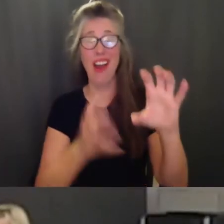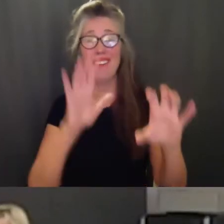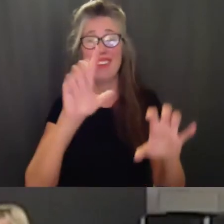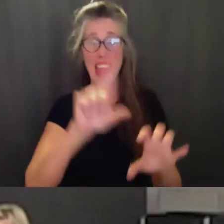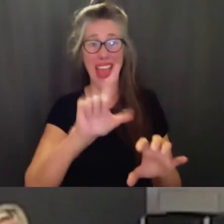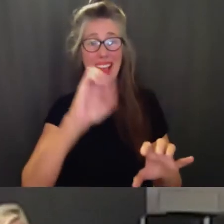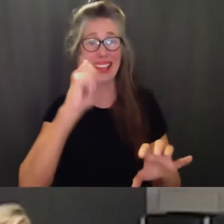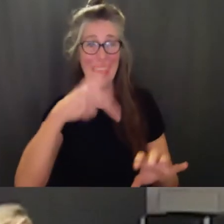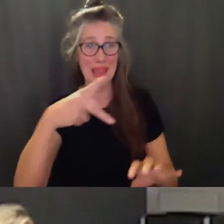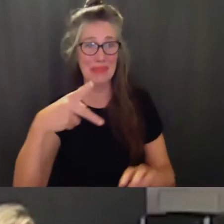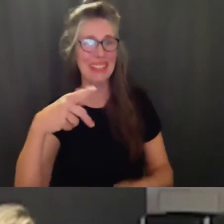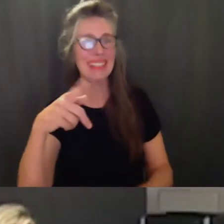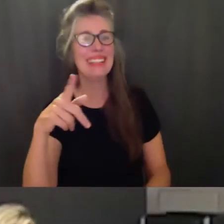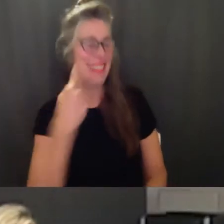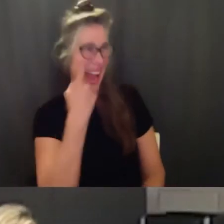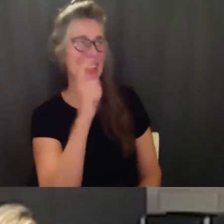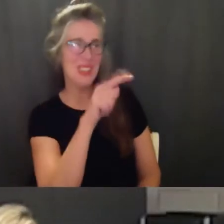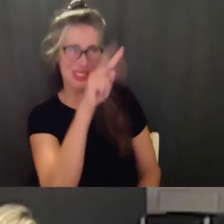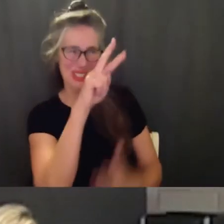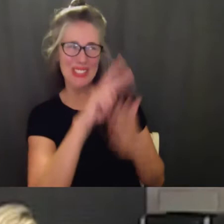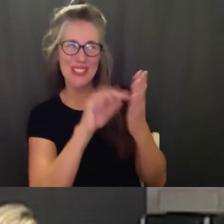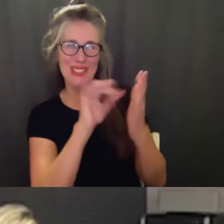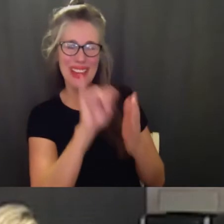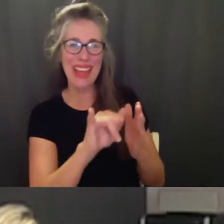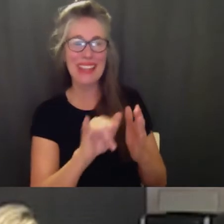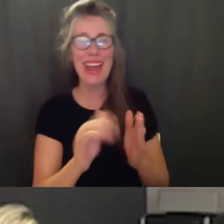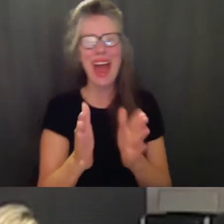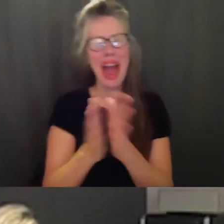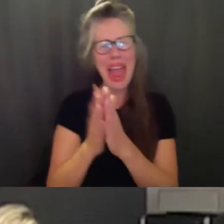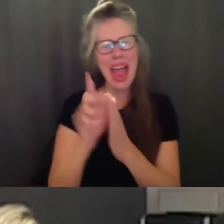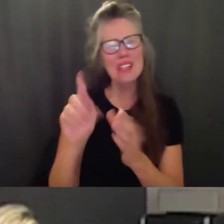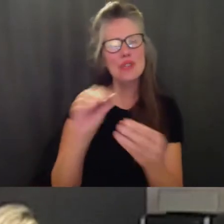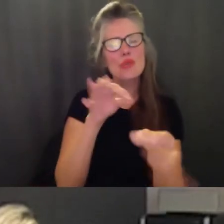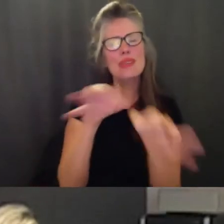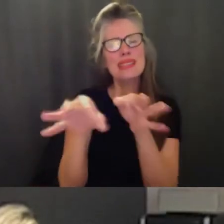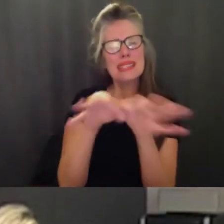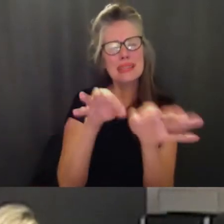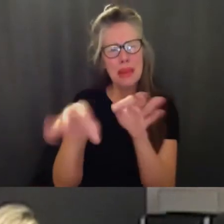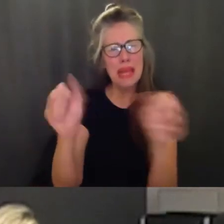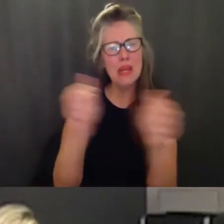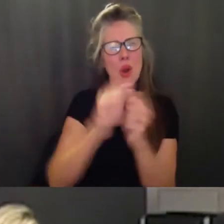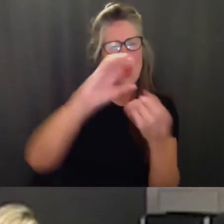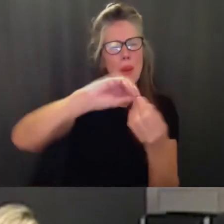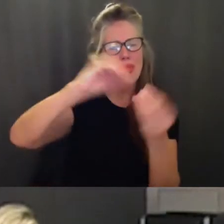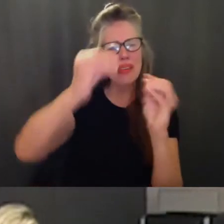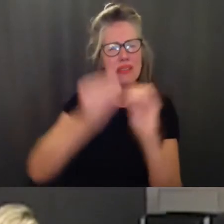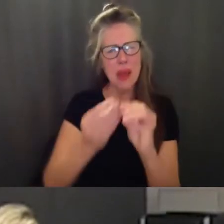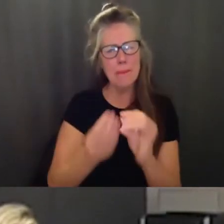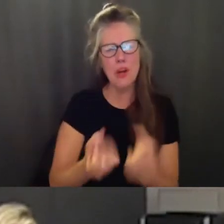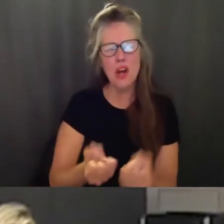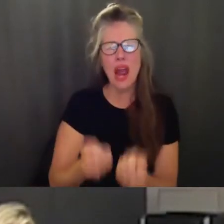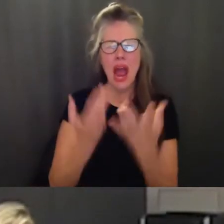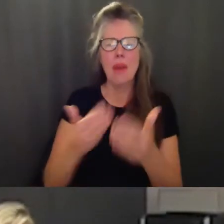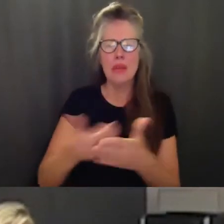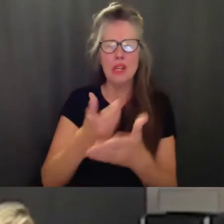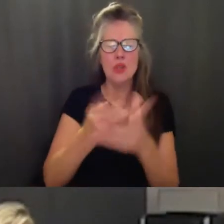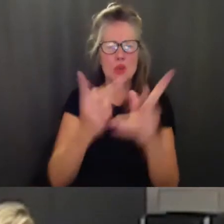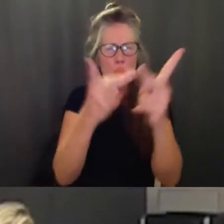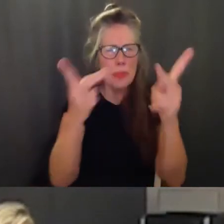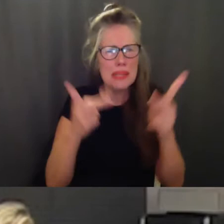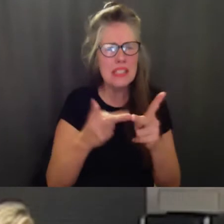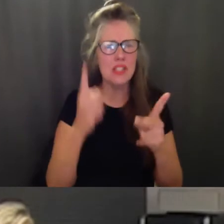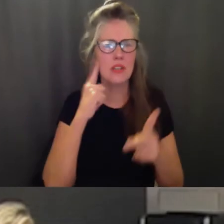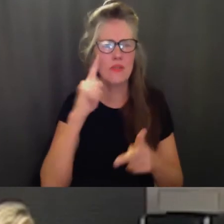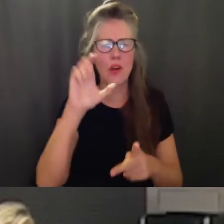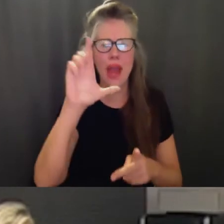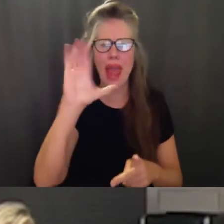notice that. And I did ask you to quantify the number of new positions in the LCAP, because that's what